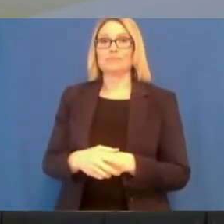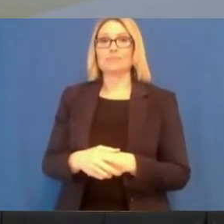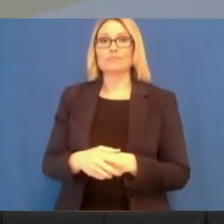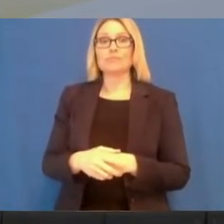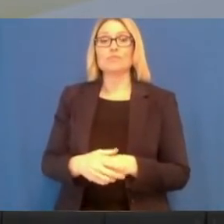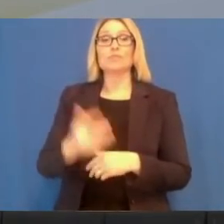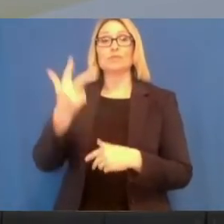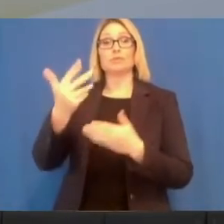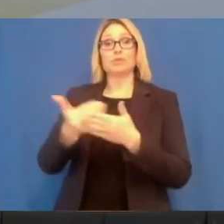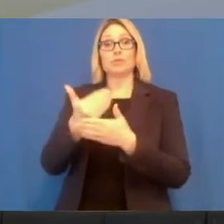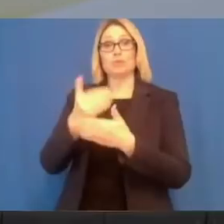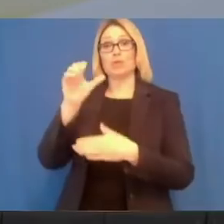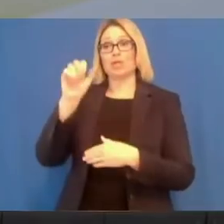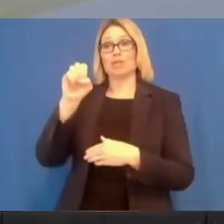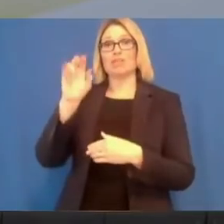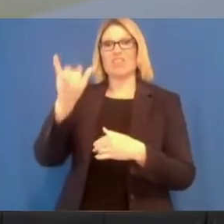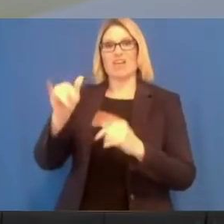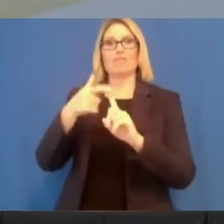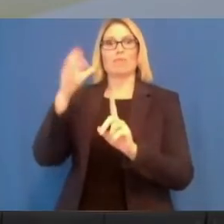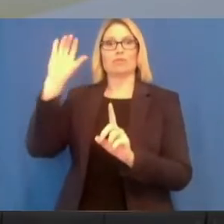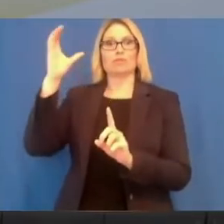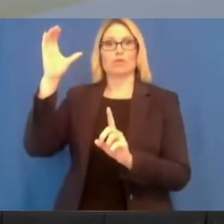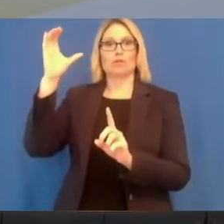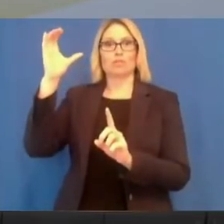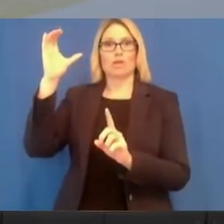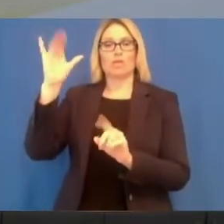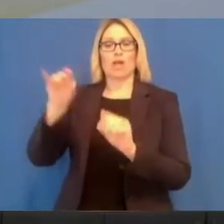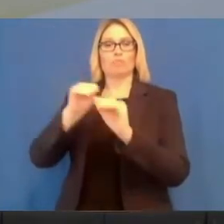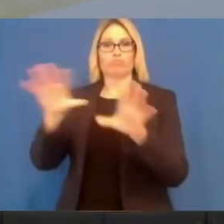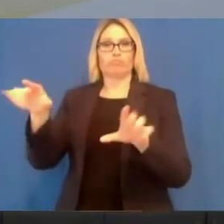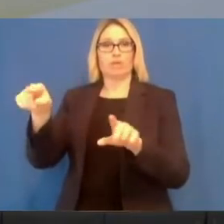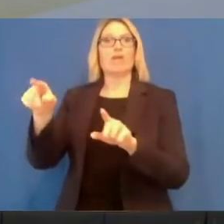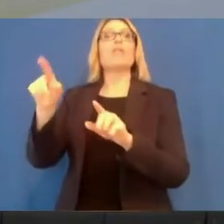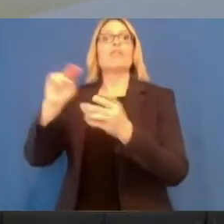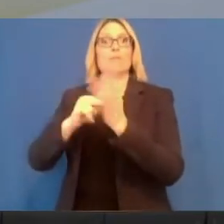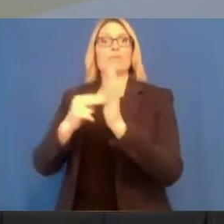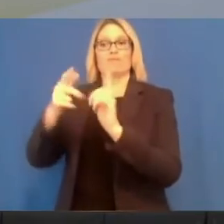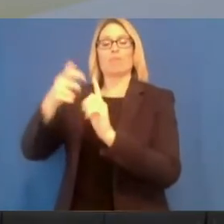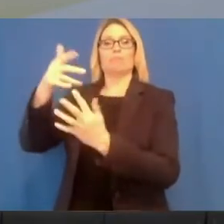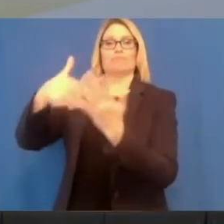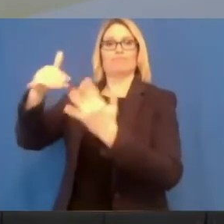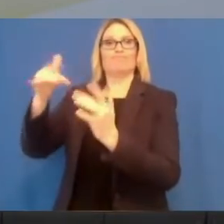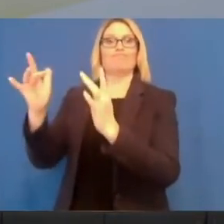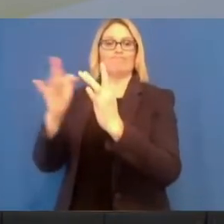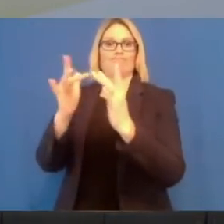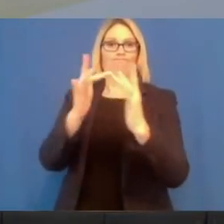cases are linked to the outbreak in Charlottetown, meaning they are contacts of another positive case.